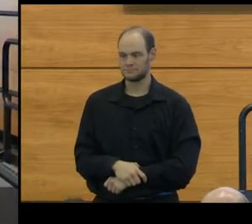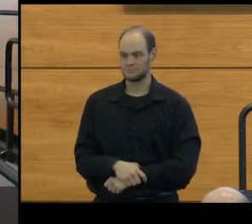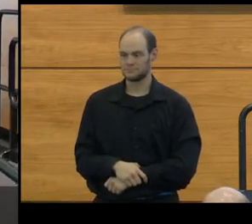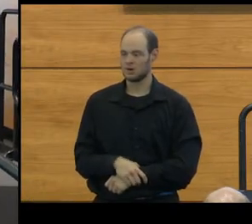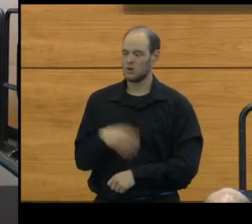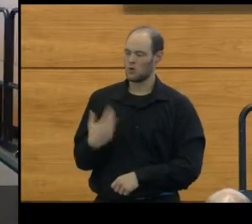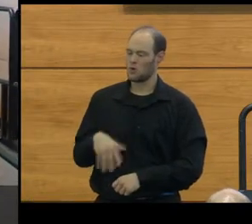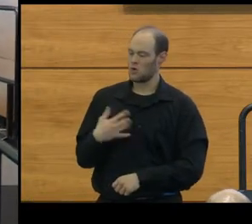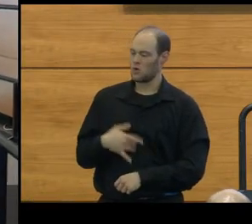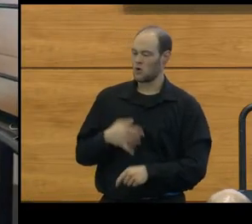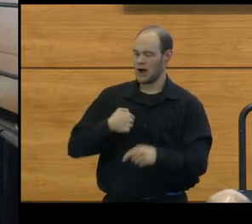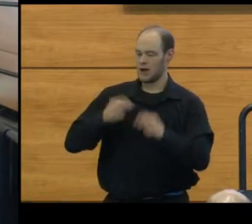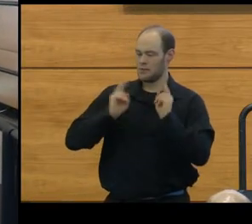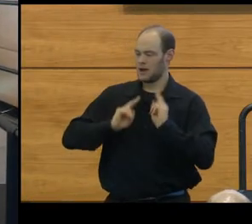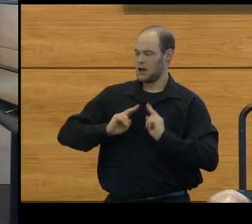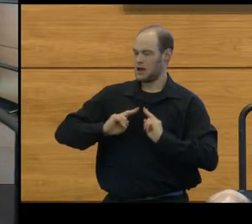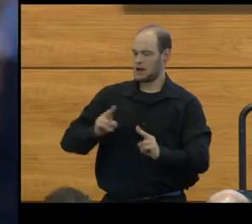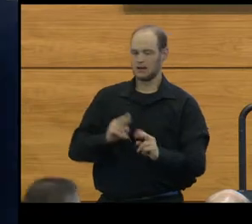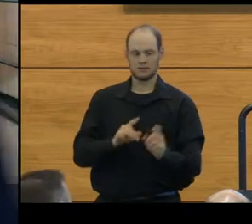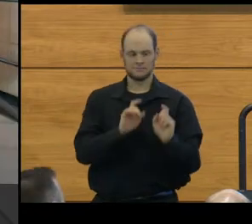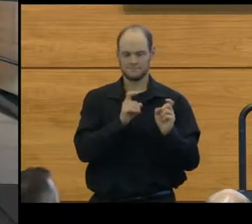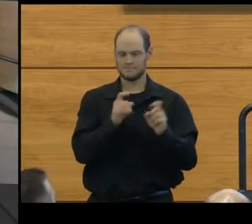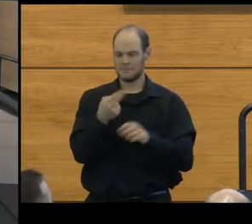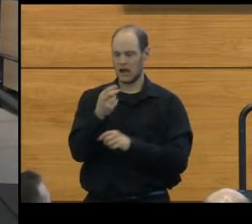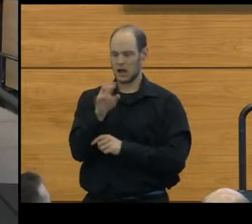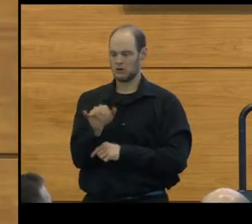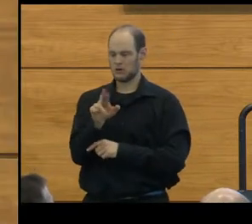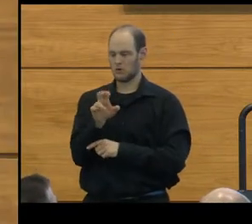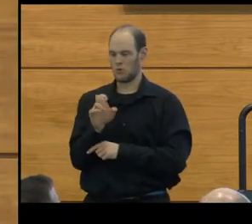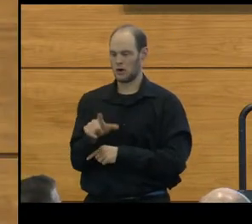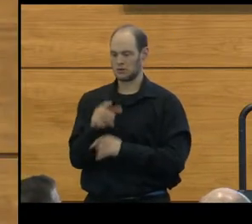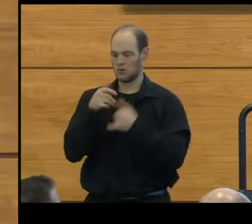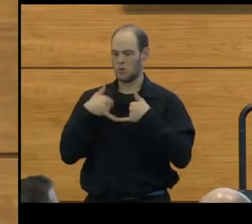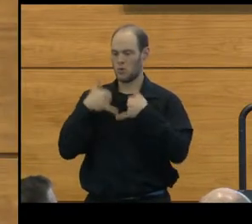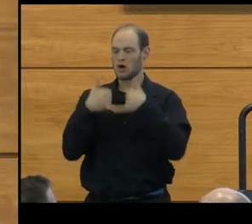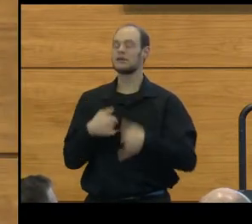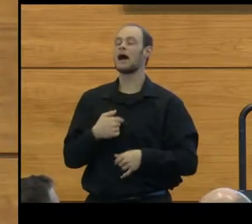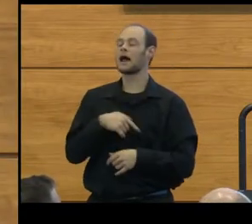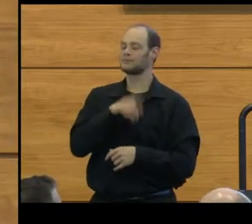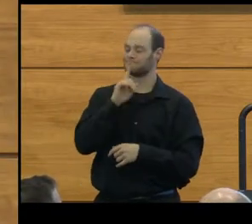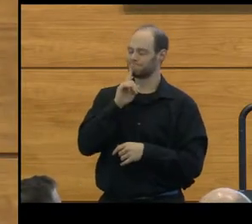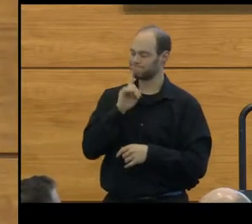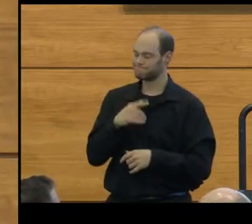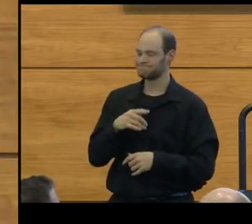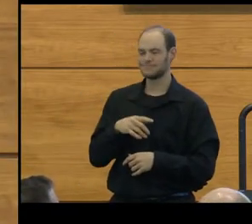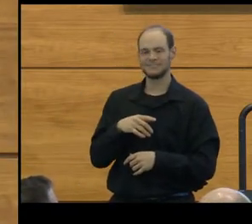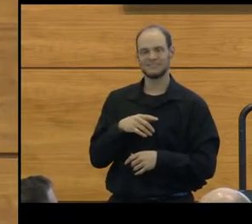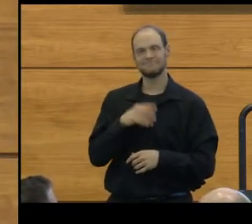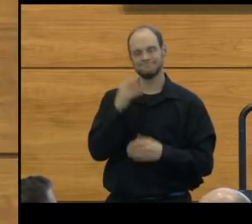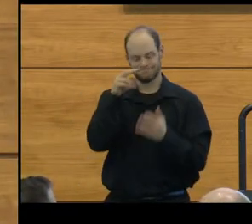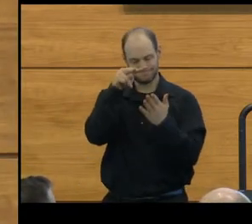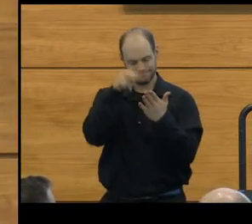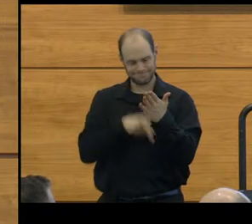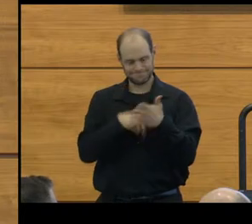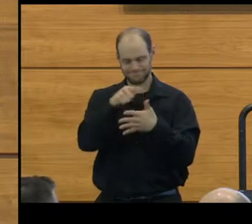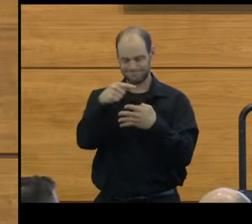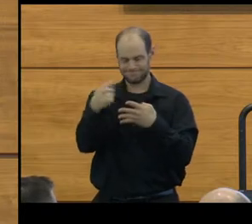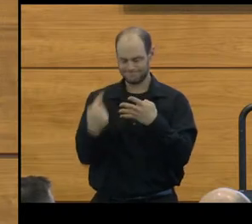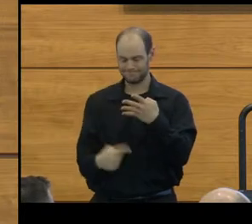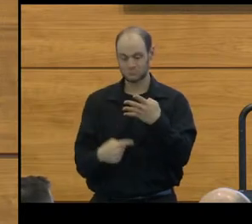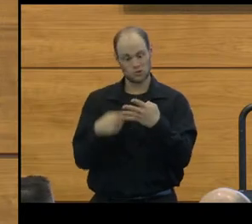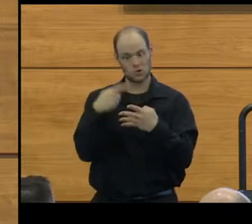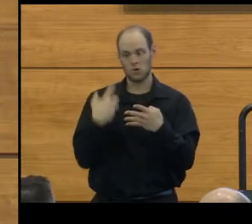What a pleasure for me to present the Henry Russel Awards, and I have to say, looking at these